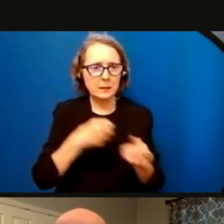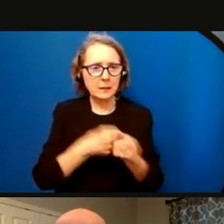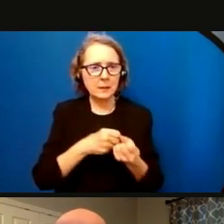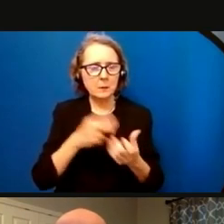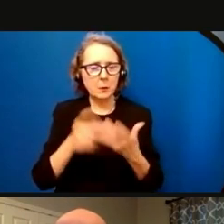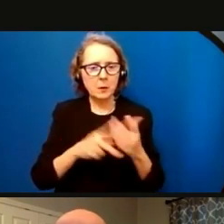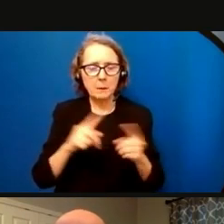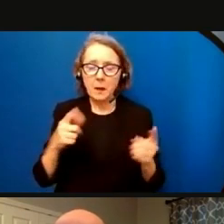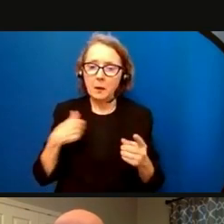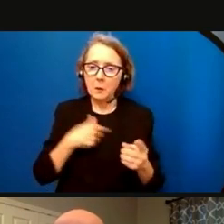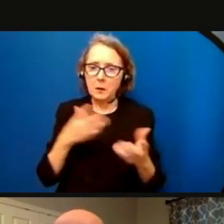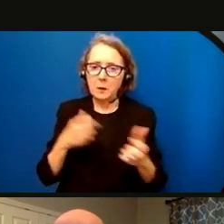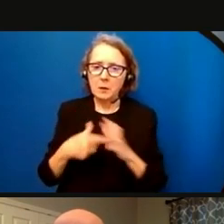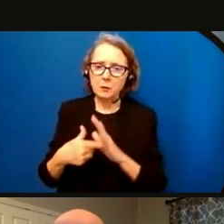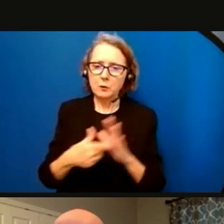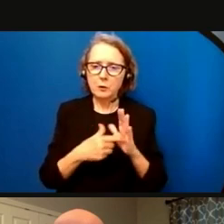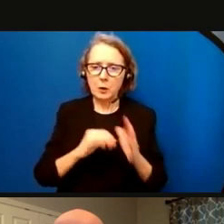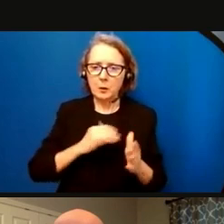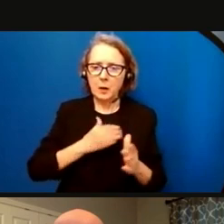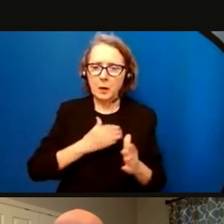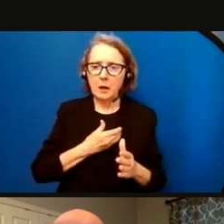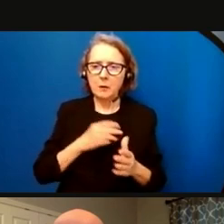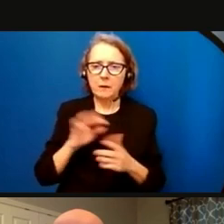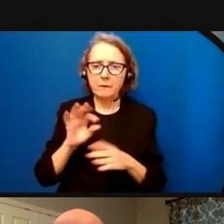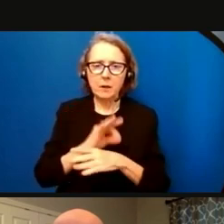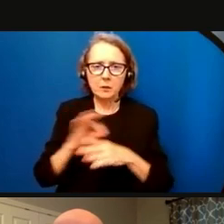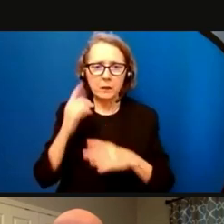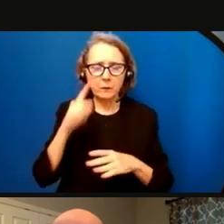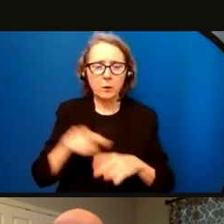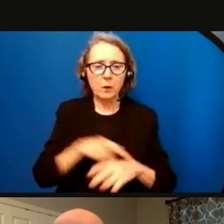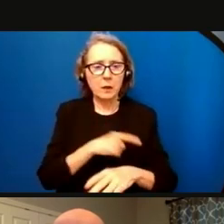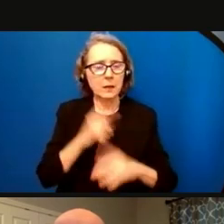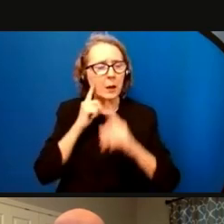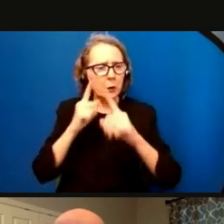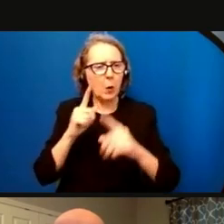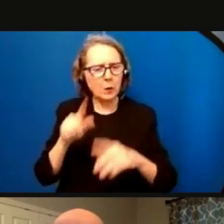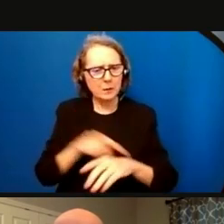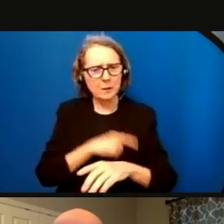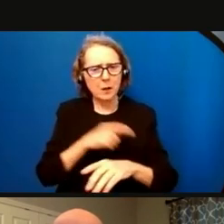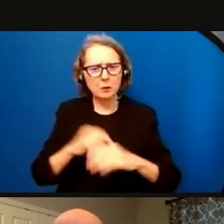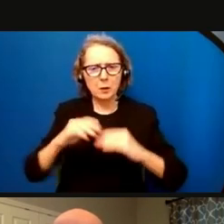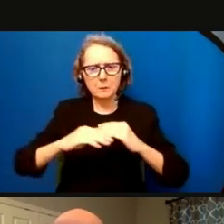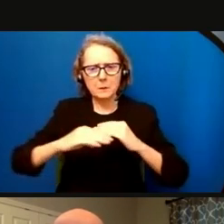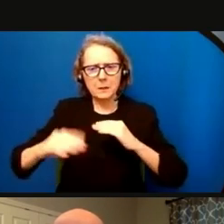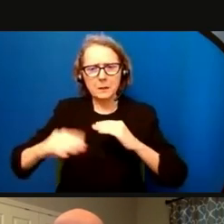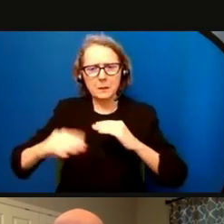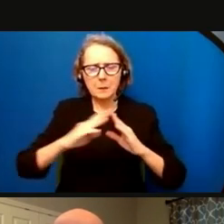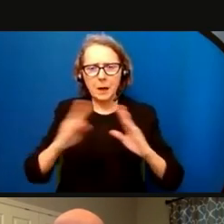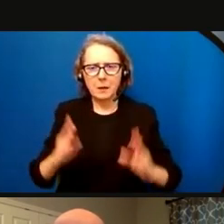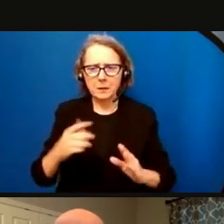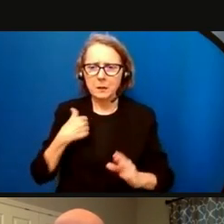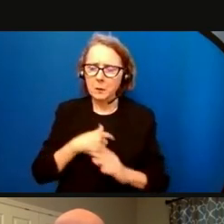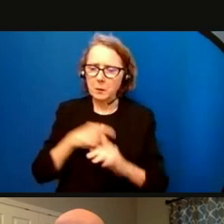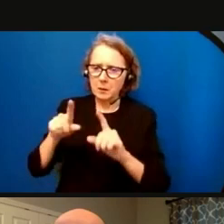function here at the Housing Authority for long-term stable housing. And what we were the pilot project in